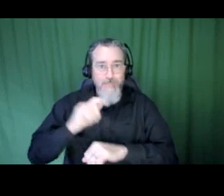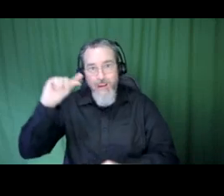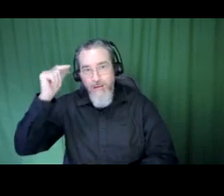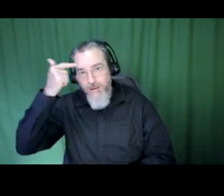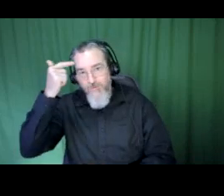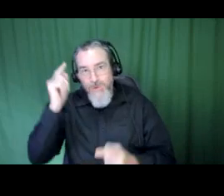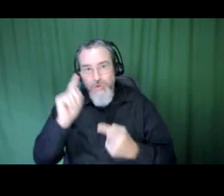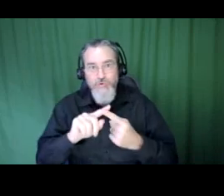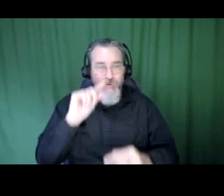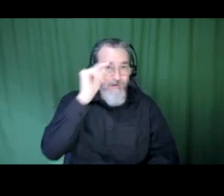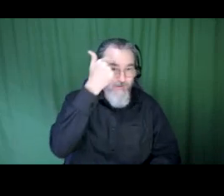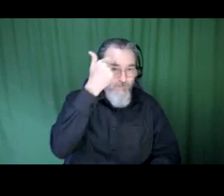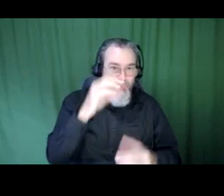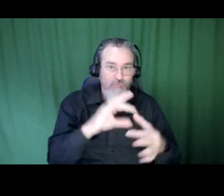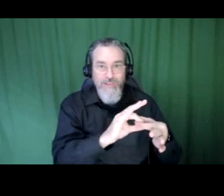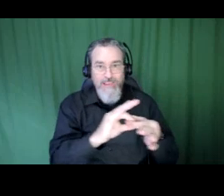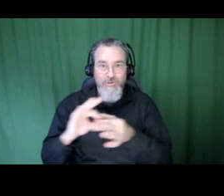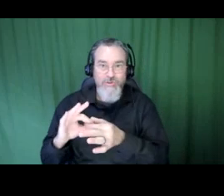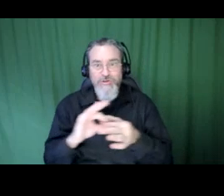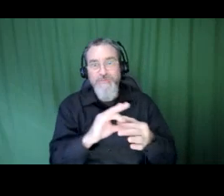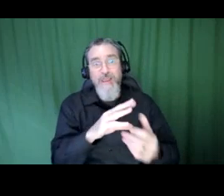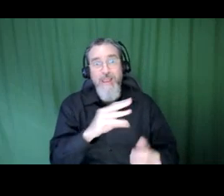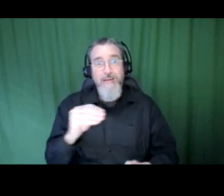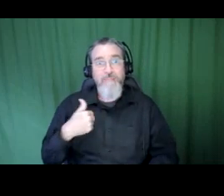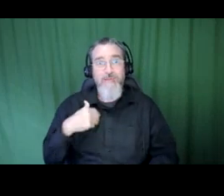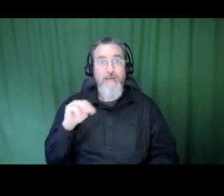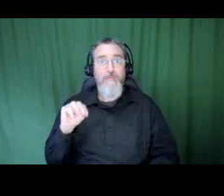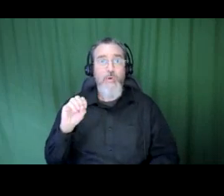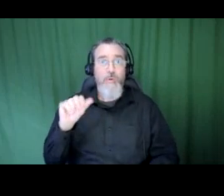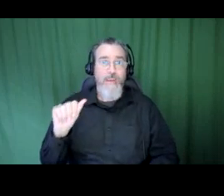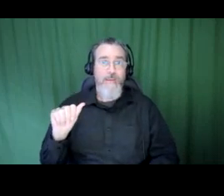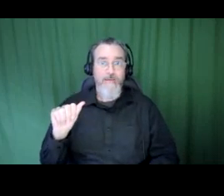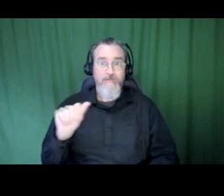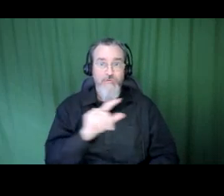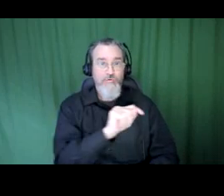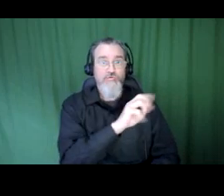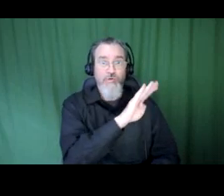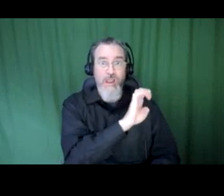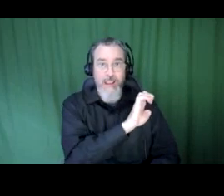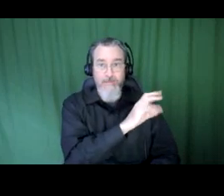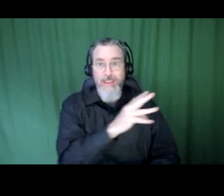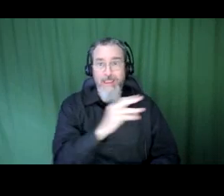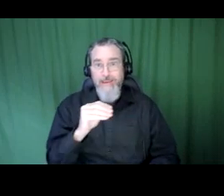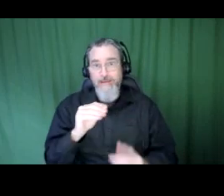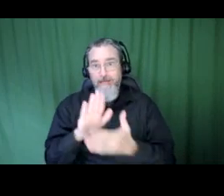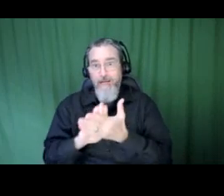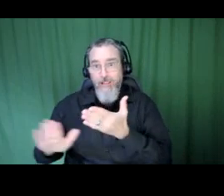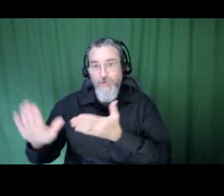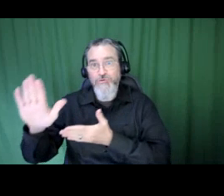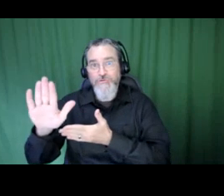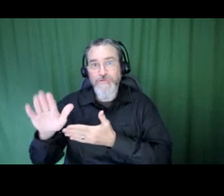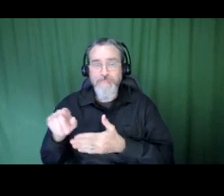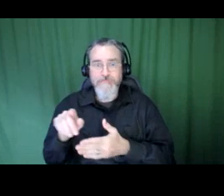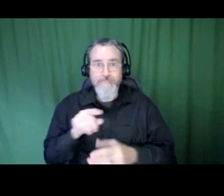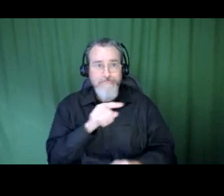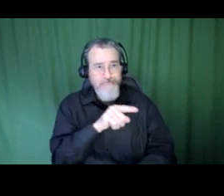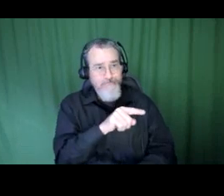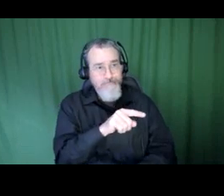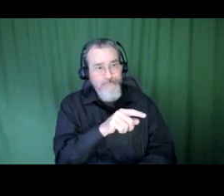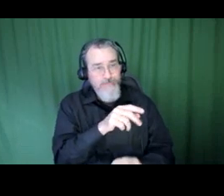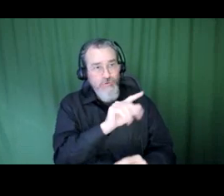relationships, and create MOAs between tribes and colleges. That's going back to tribes are sovereign governments. They need to be engaged